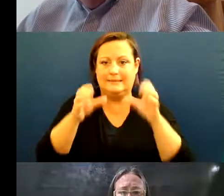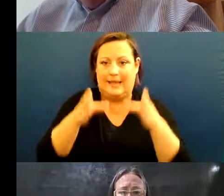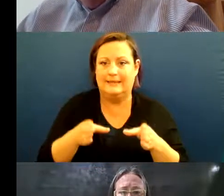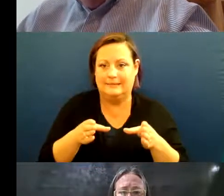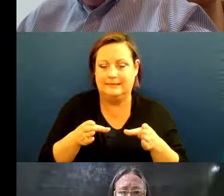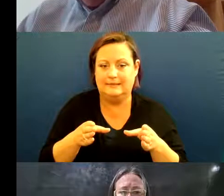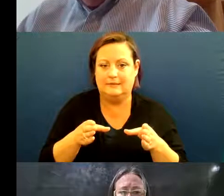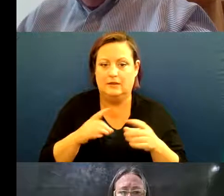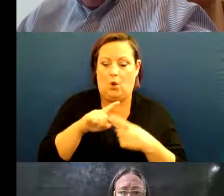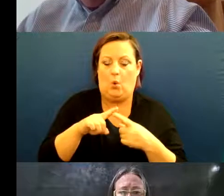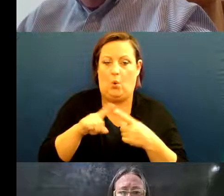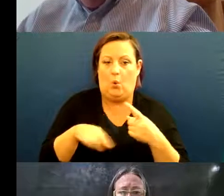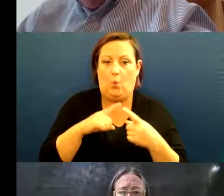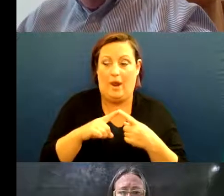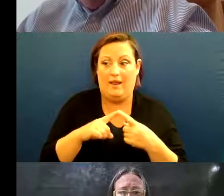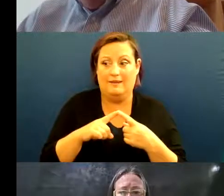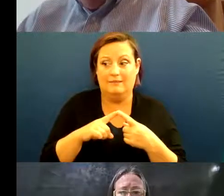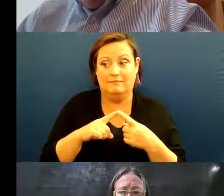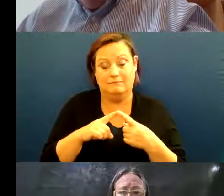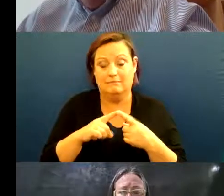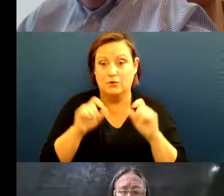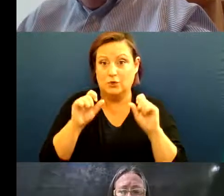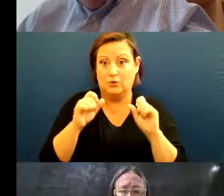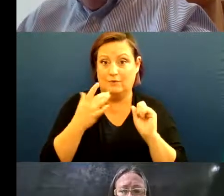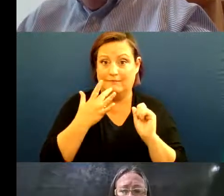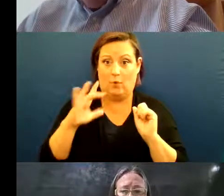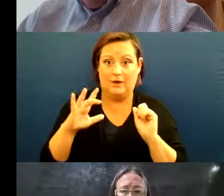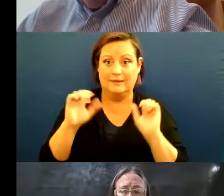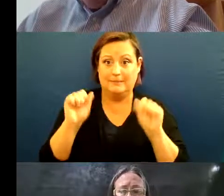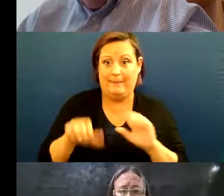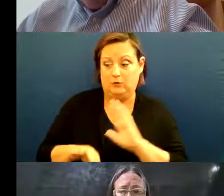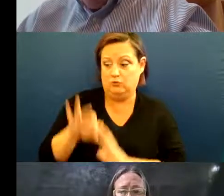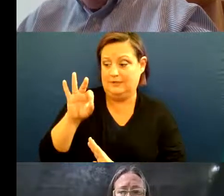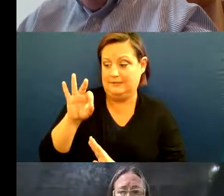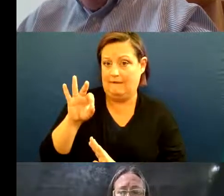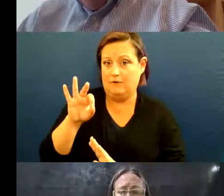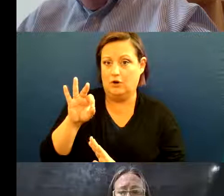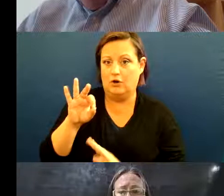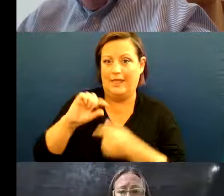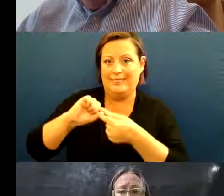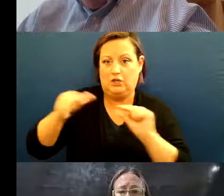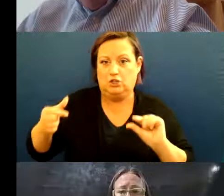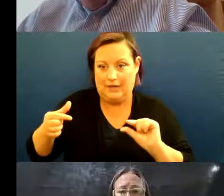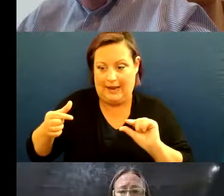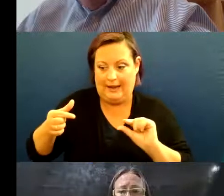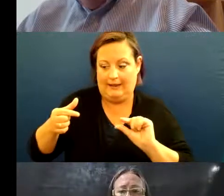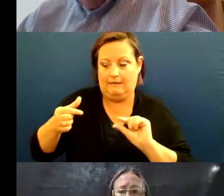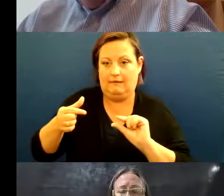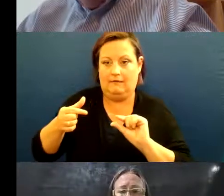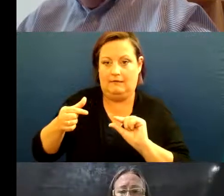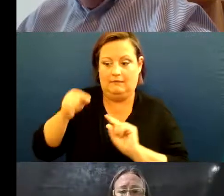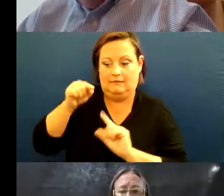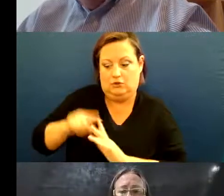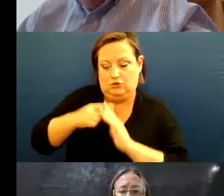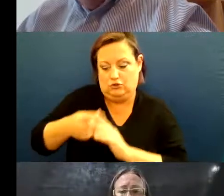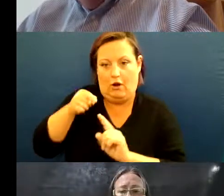when you're fortunate to discover the genetic basis of a disease, it's